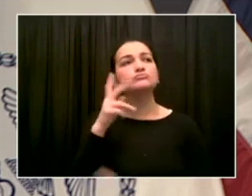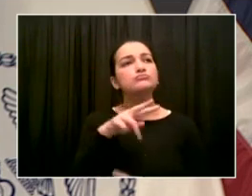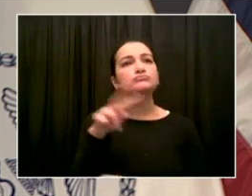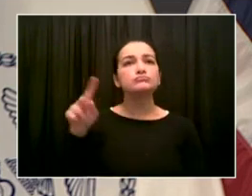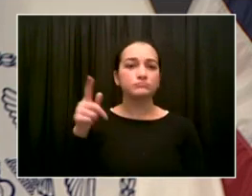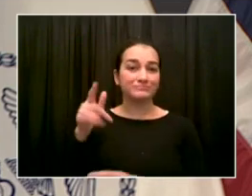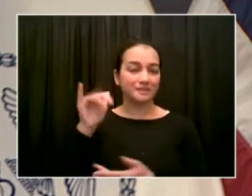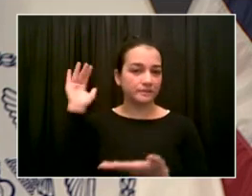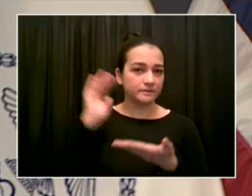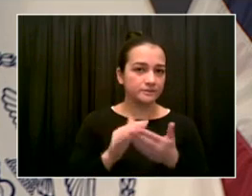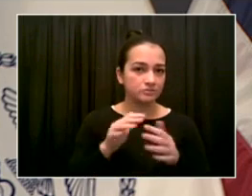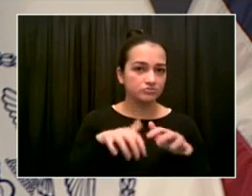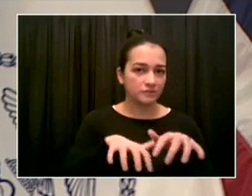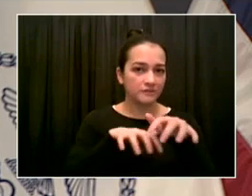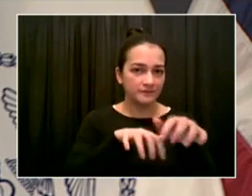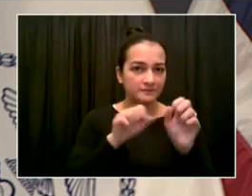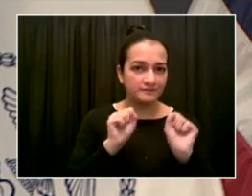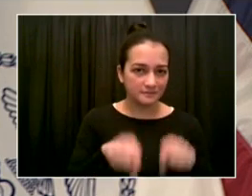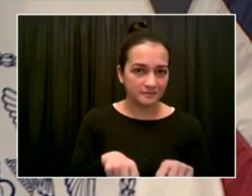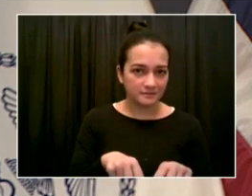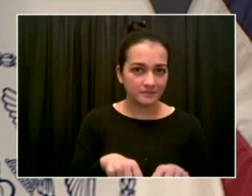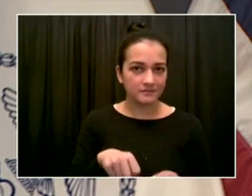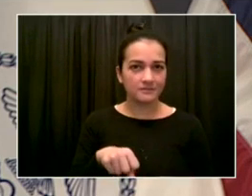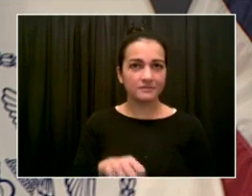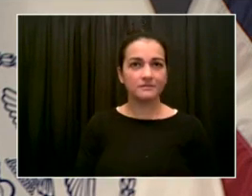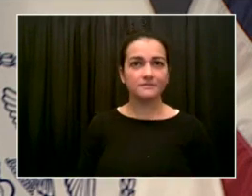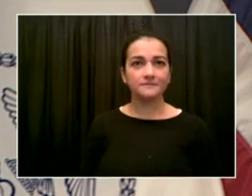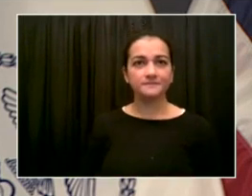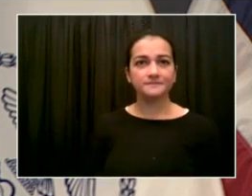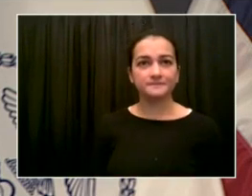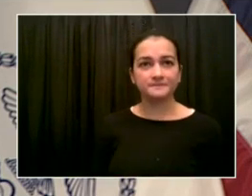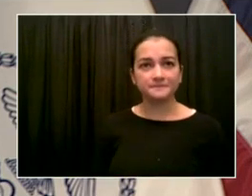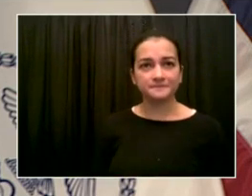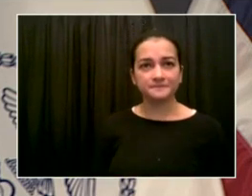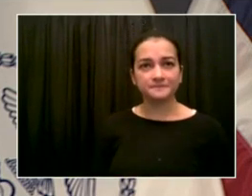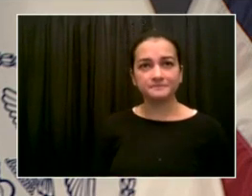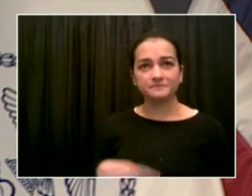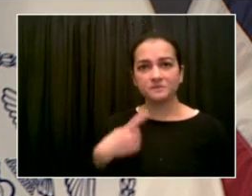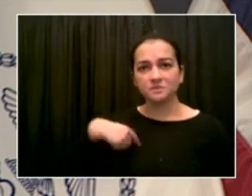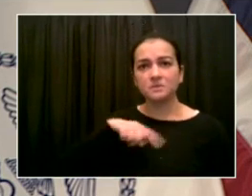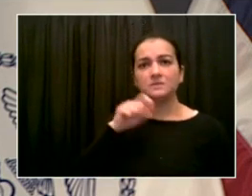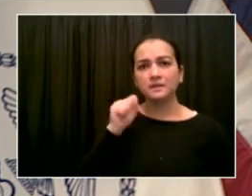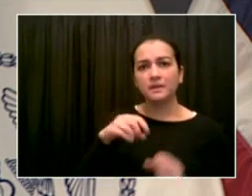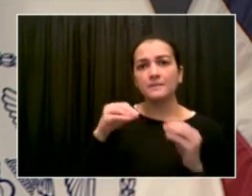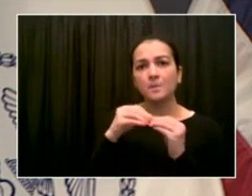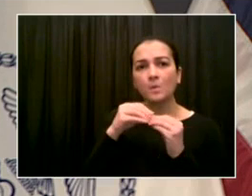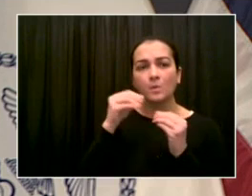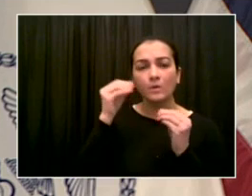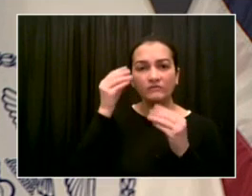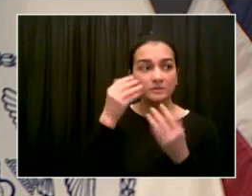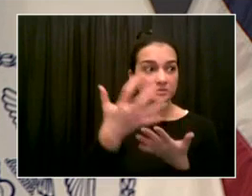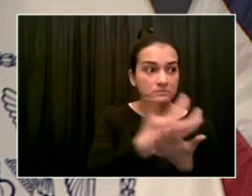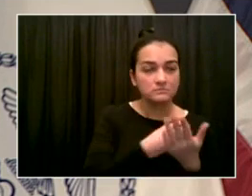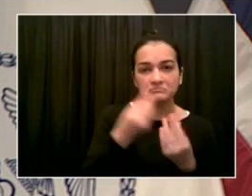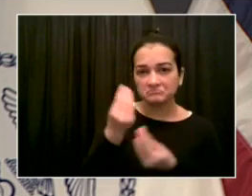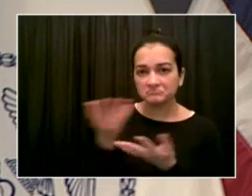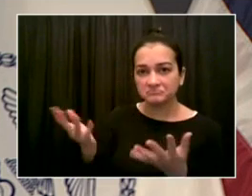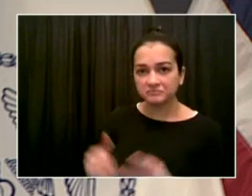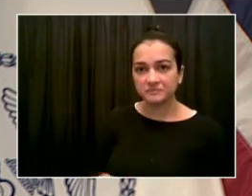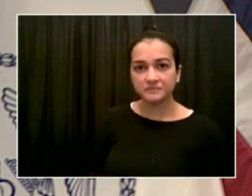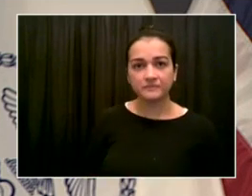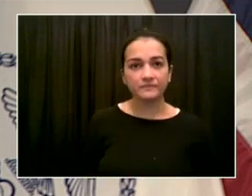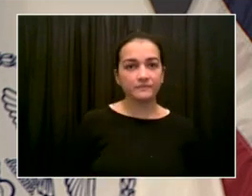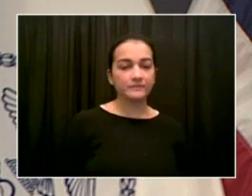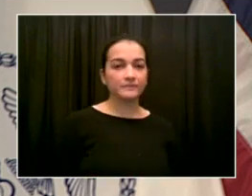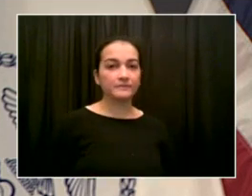Thank you. And then thinking about your legacy with a month left, do you think that you reduced inequality in New York City like you pledged to do